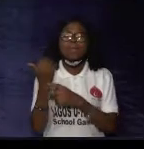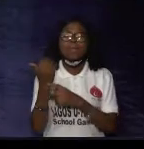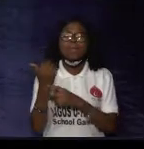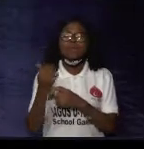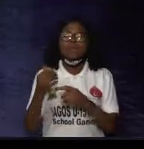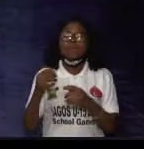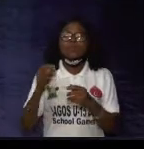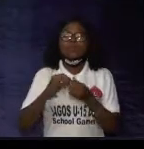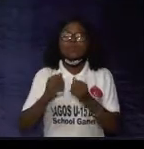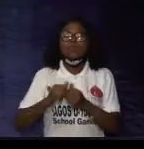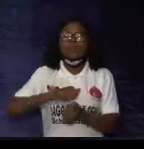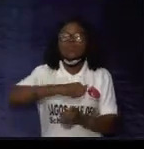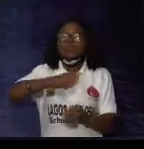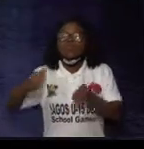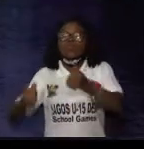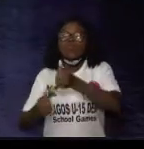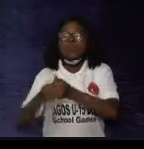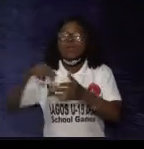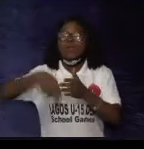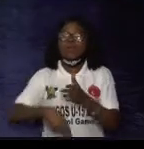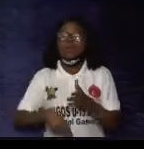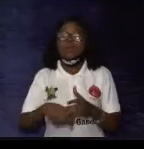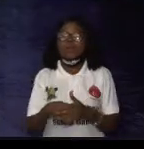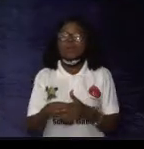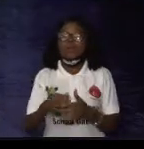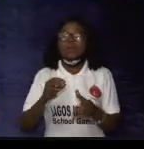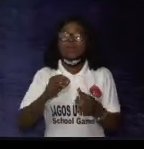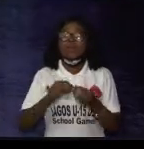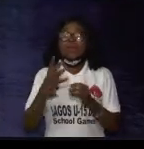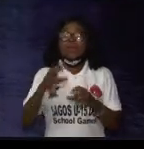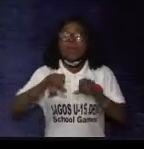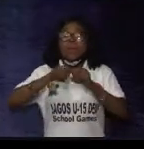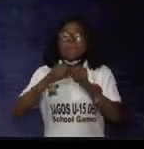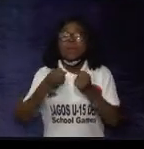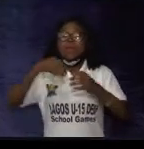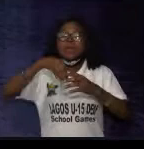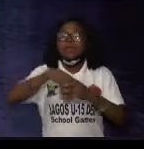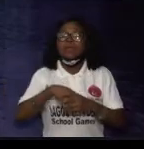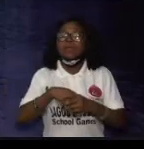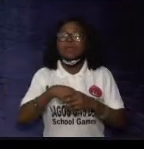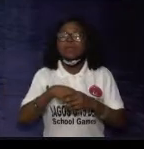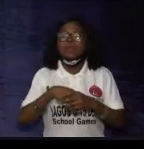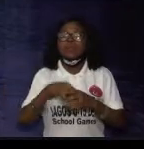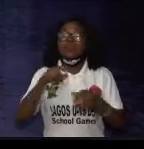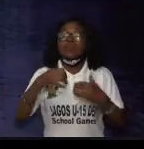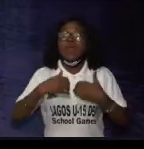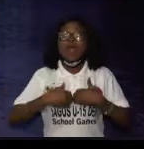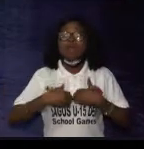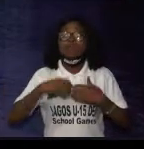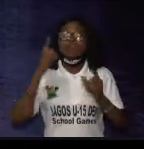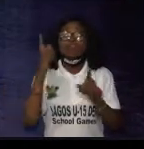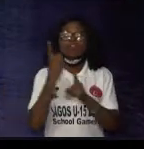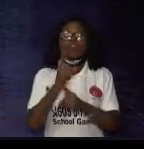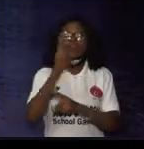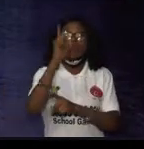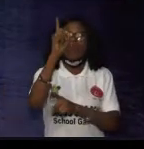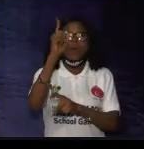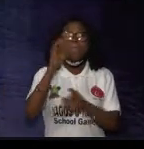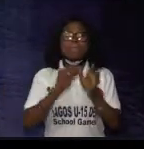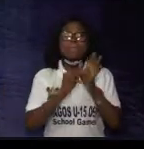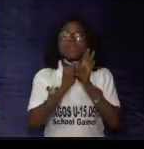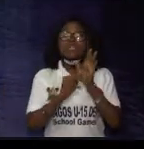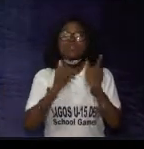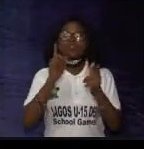away. 3. Turn down. And 4. Break in. You have just